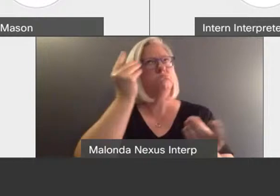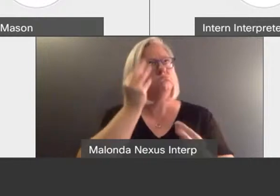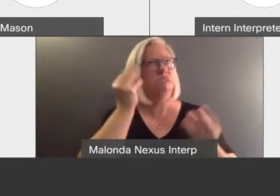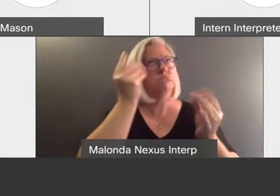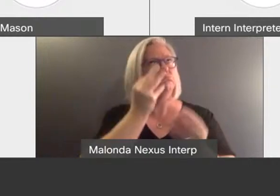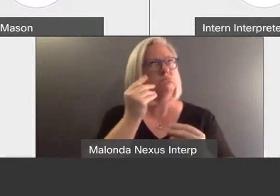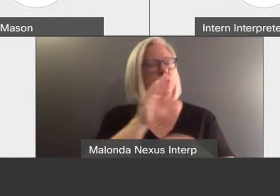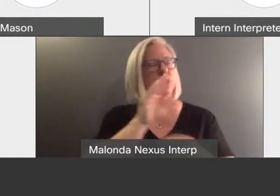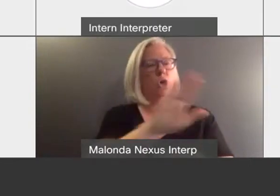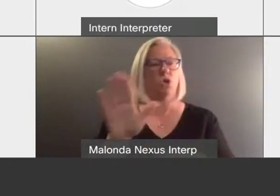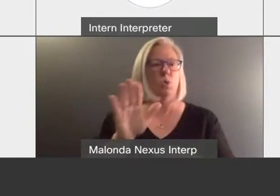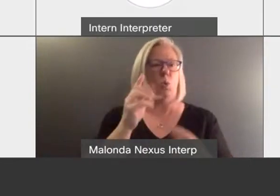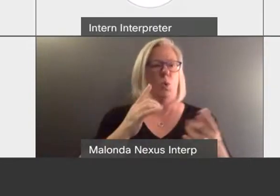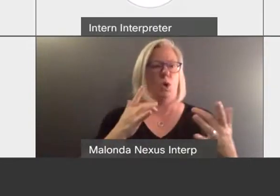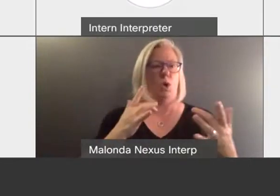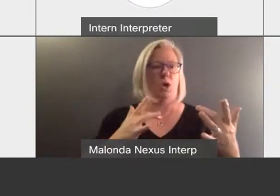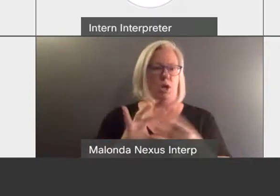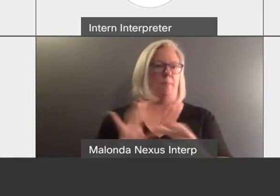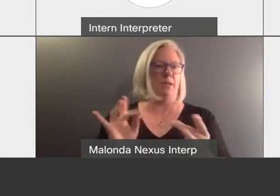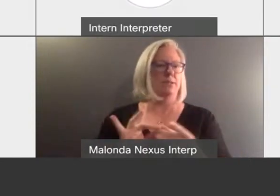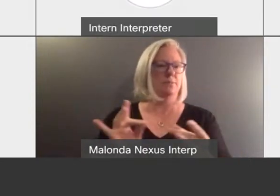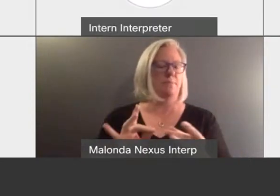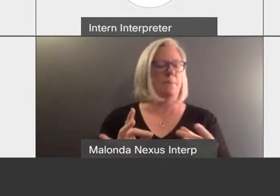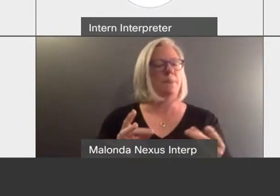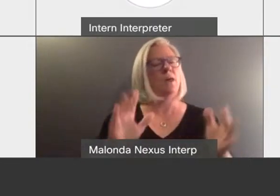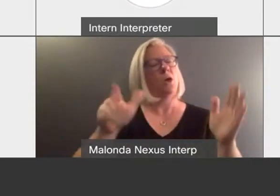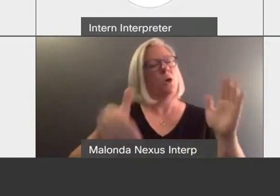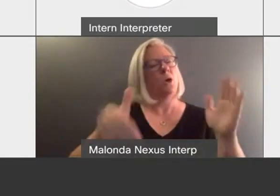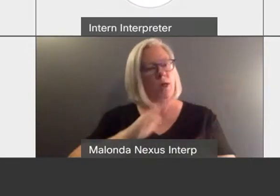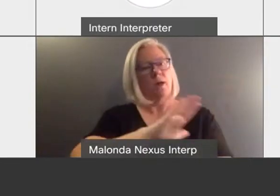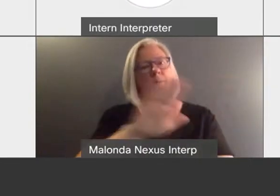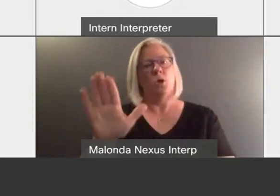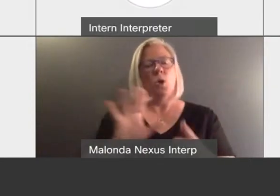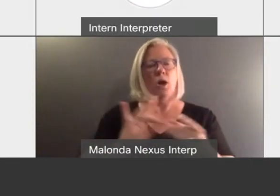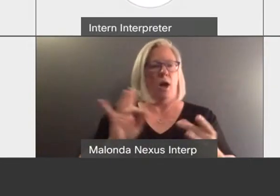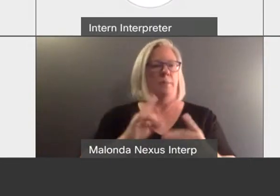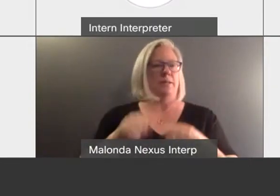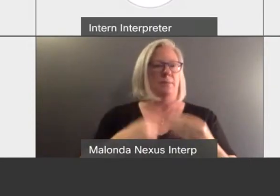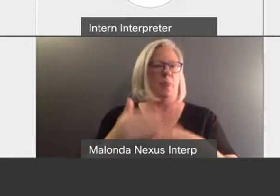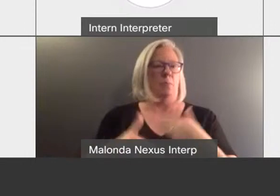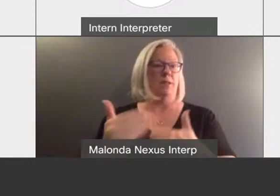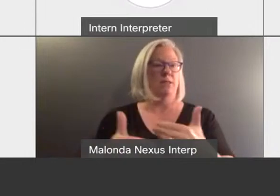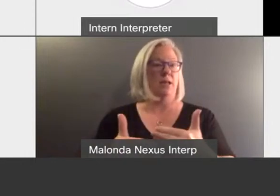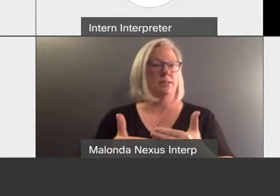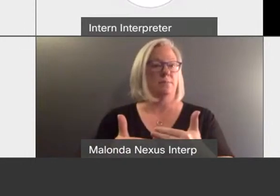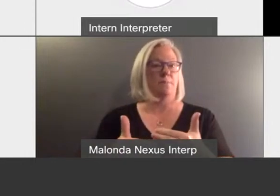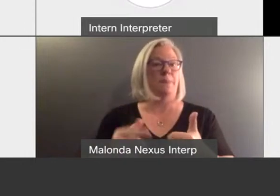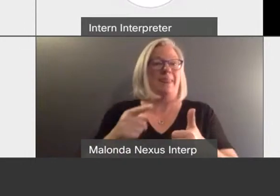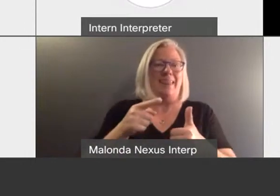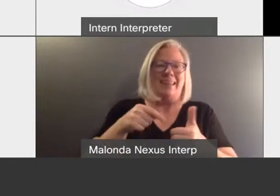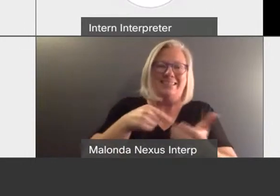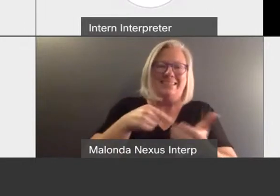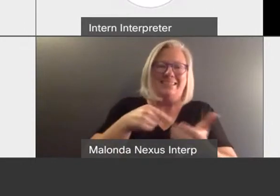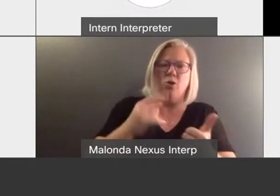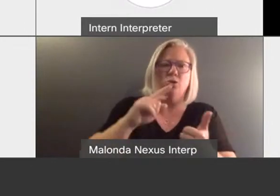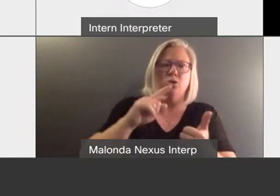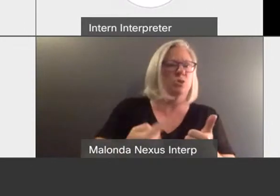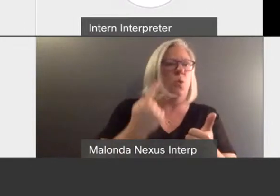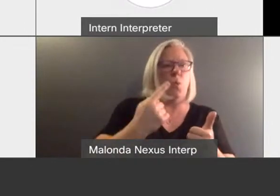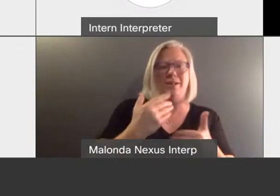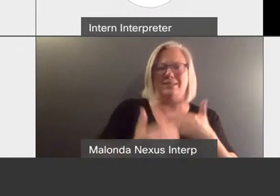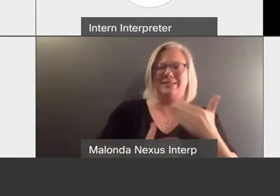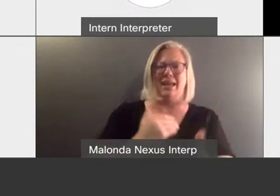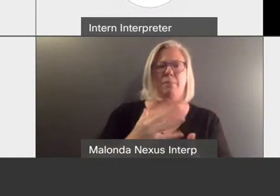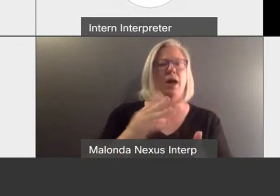welcome comments again on the overall process. And as I mentioned, this is just one step in the process, and it is a continual and long